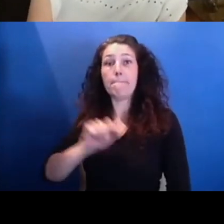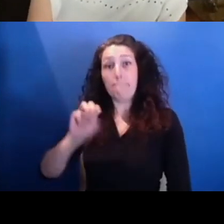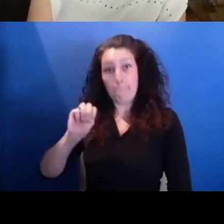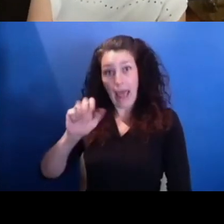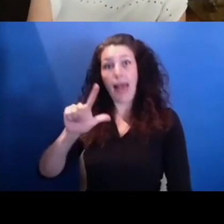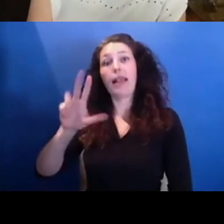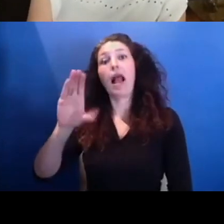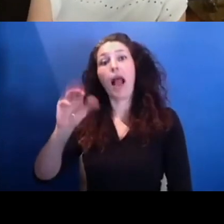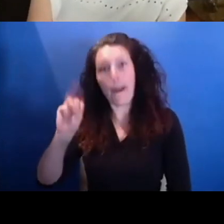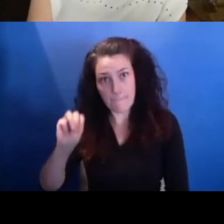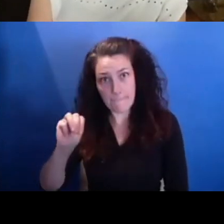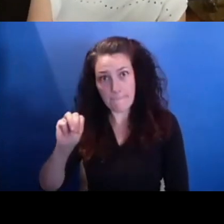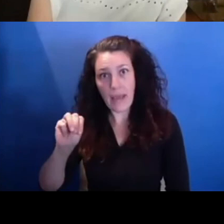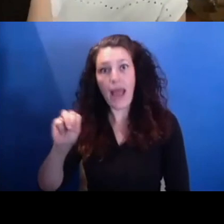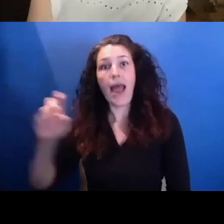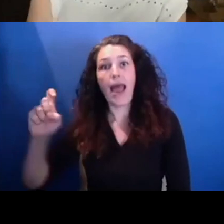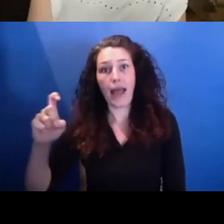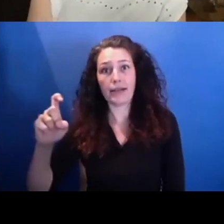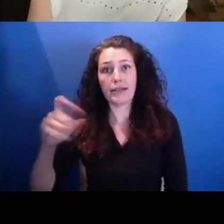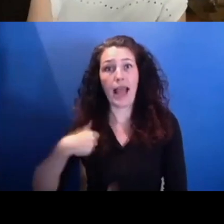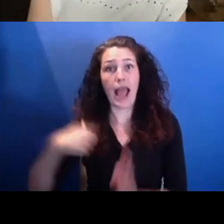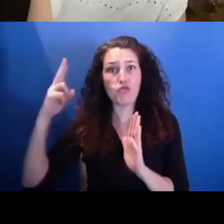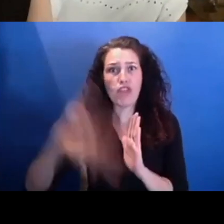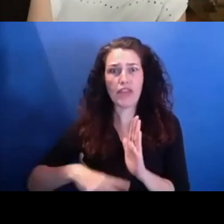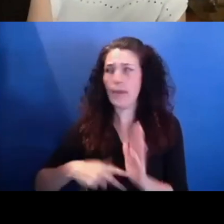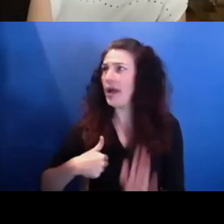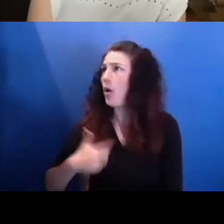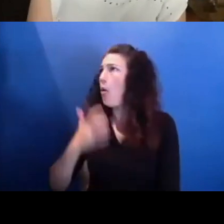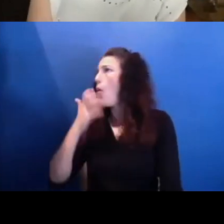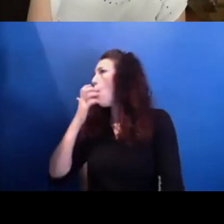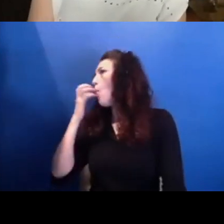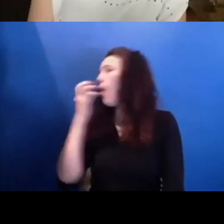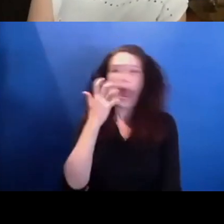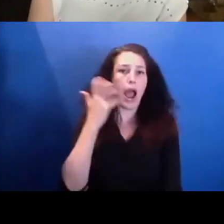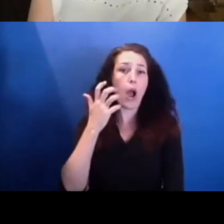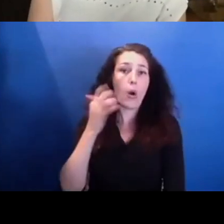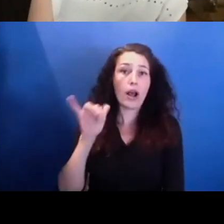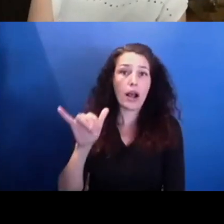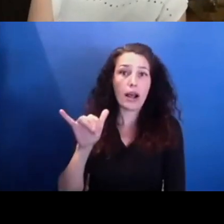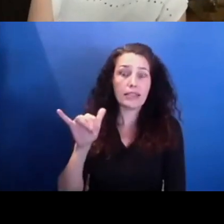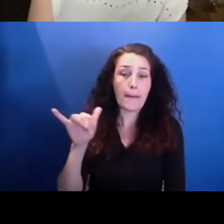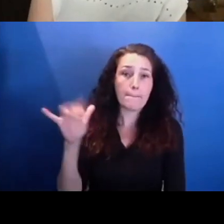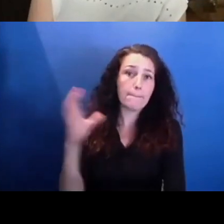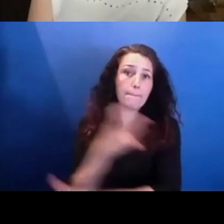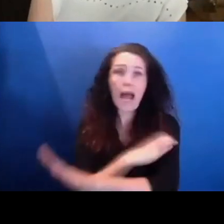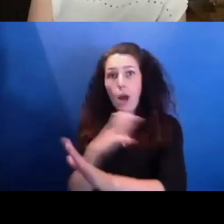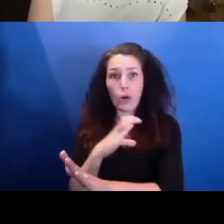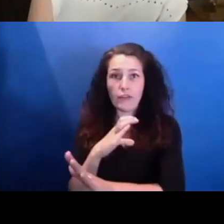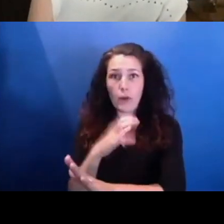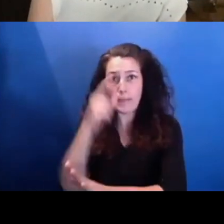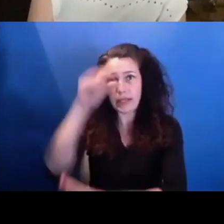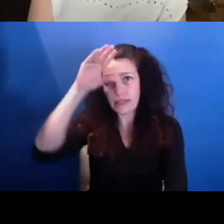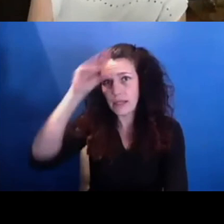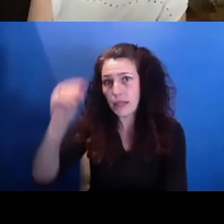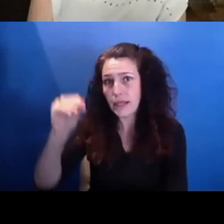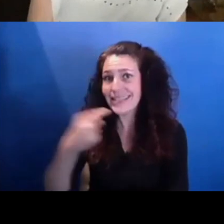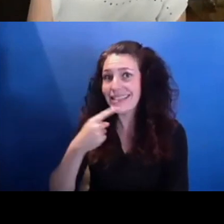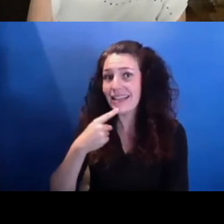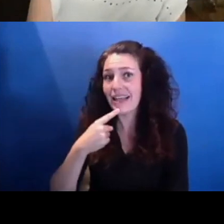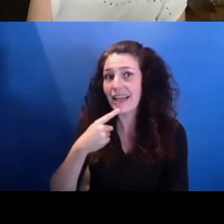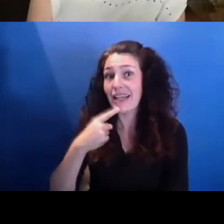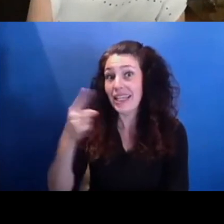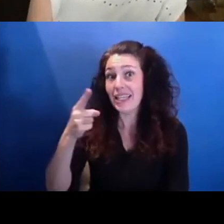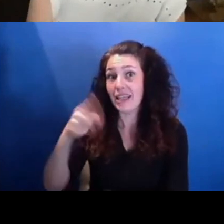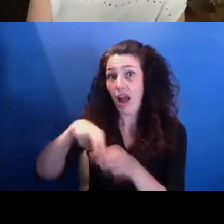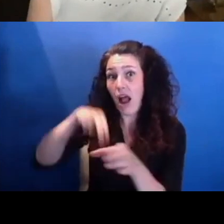thinking, wow, this is powerful, that this gentleman says the most inspirational moment for him was getting off a plane in Africa